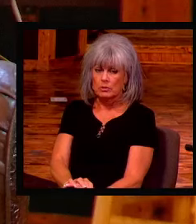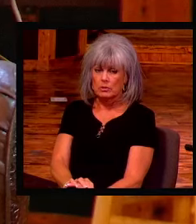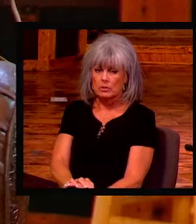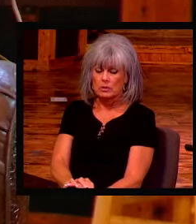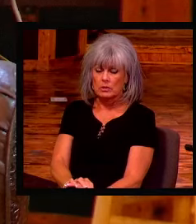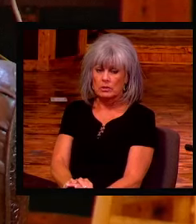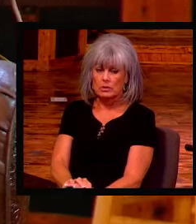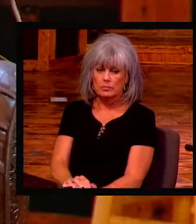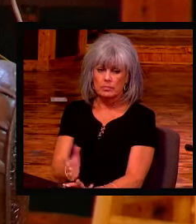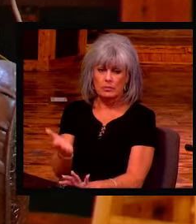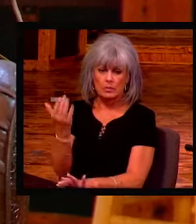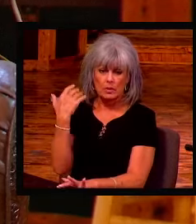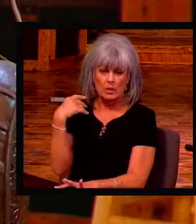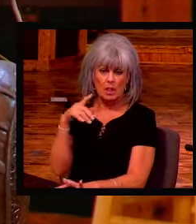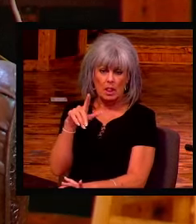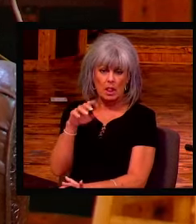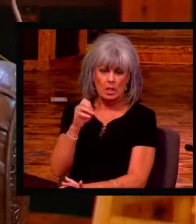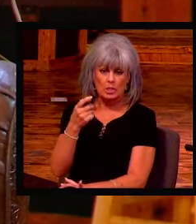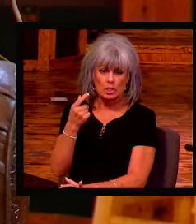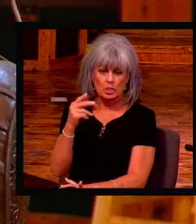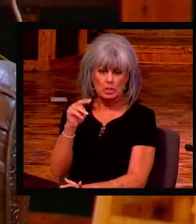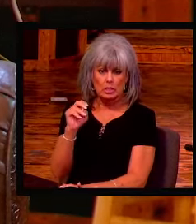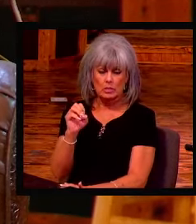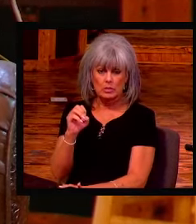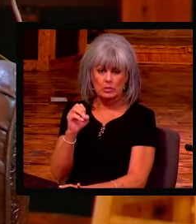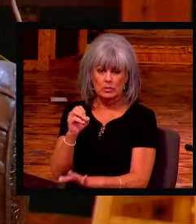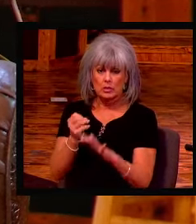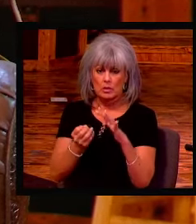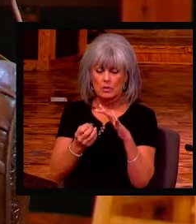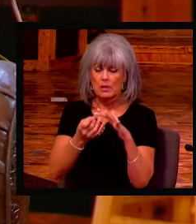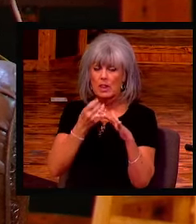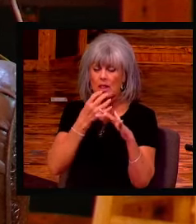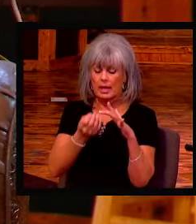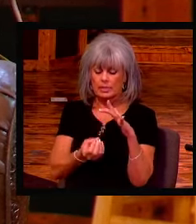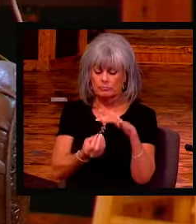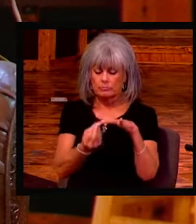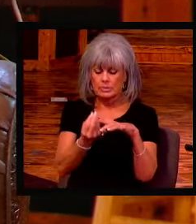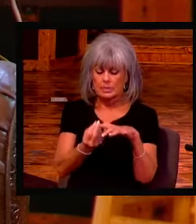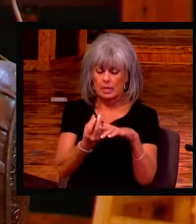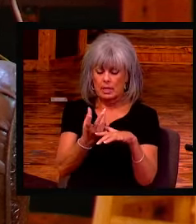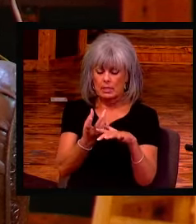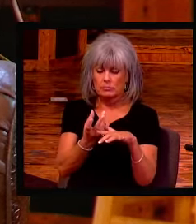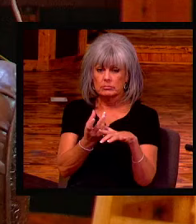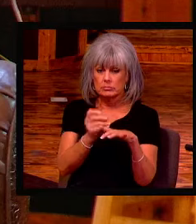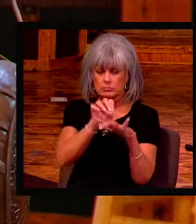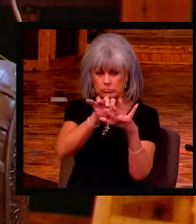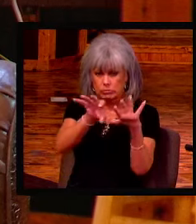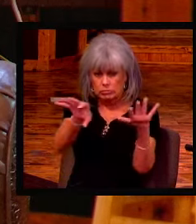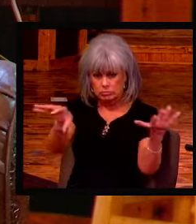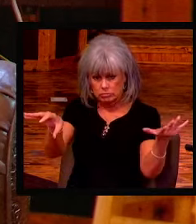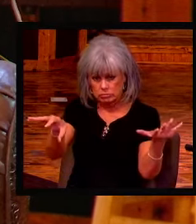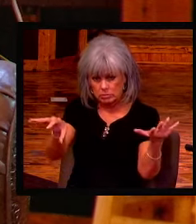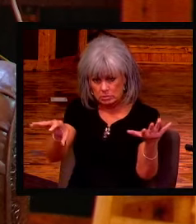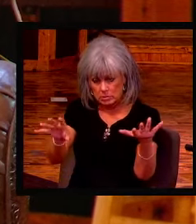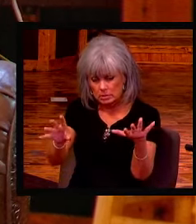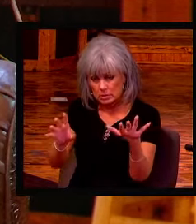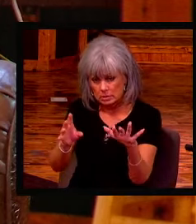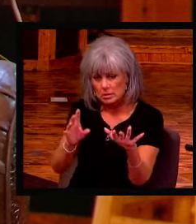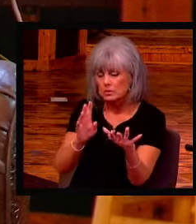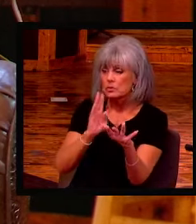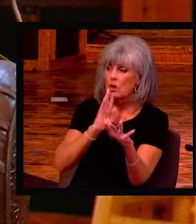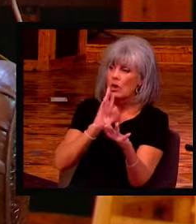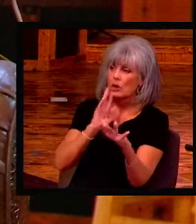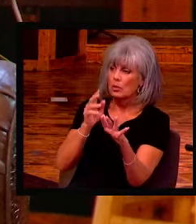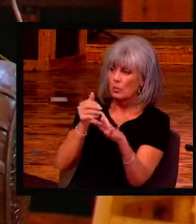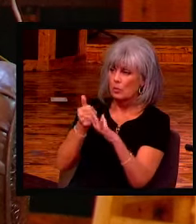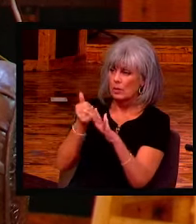legend behind the ember in the jack-o'-lantern, a man named Jack talked to the devil. The